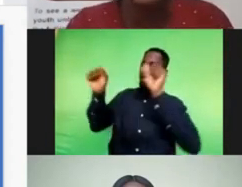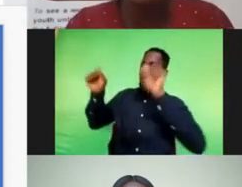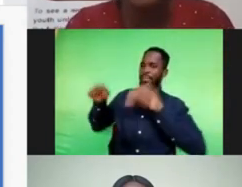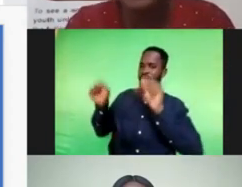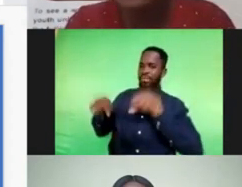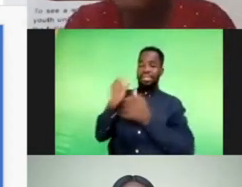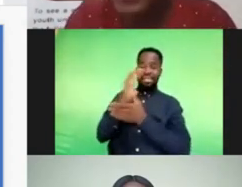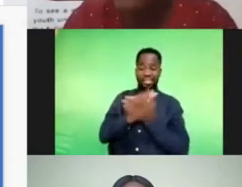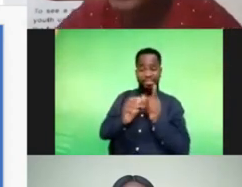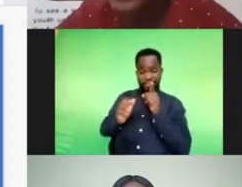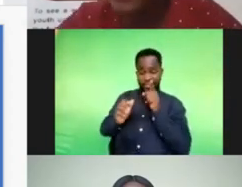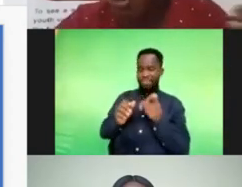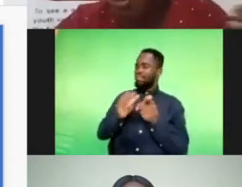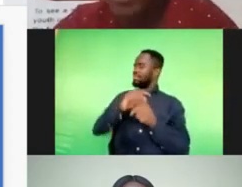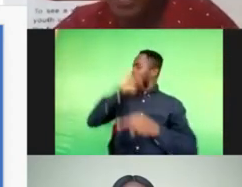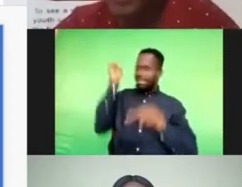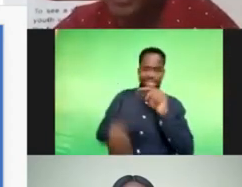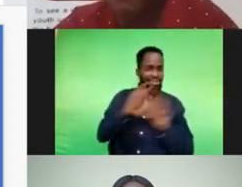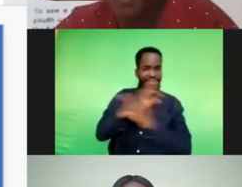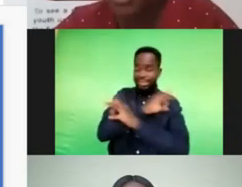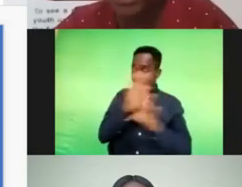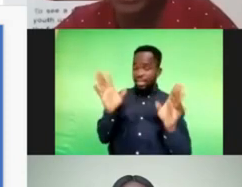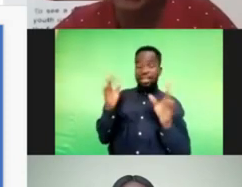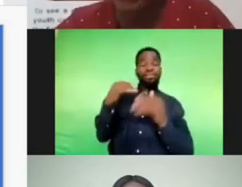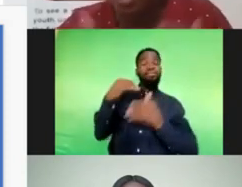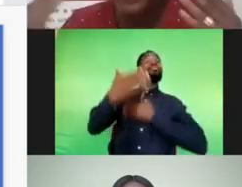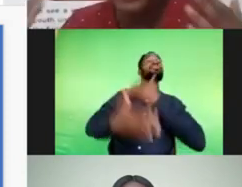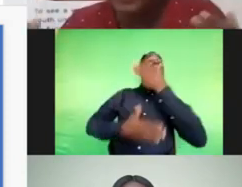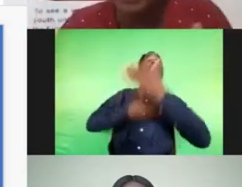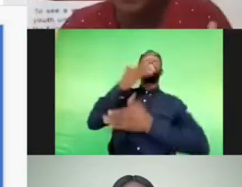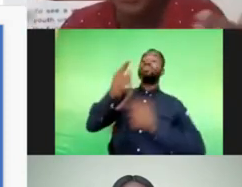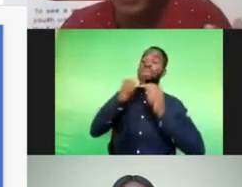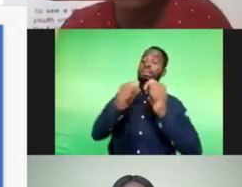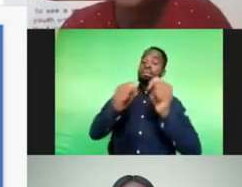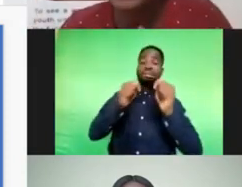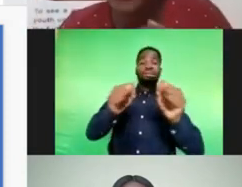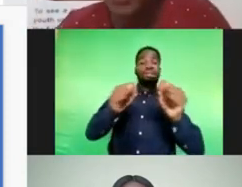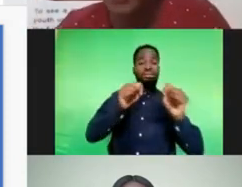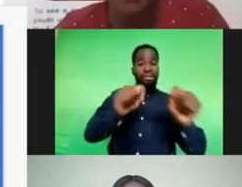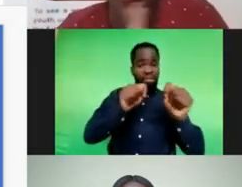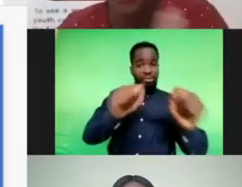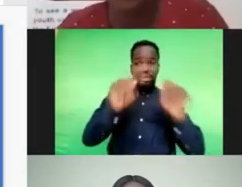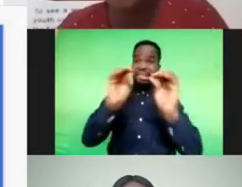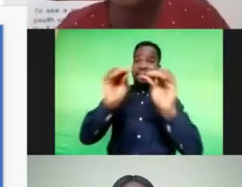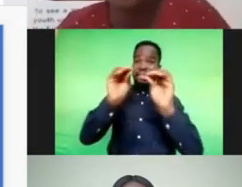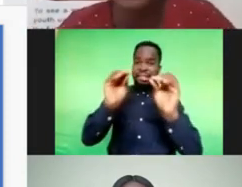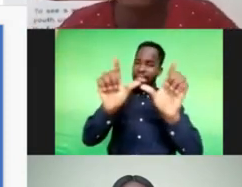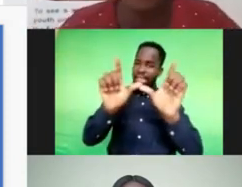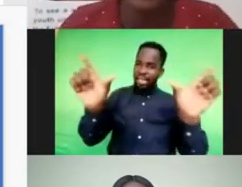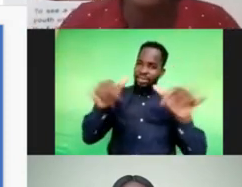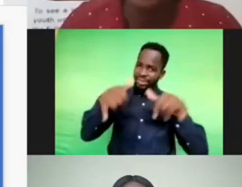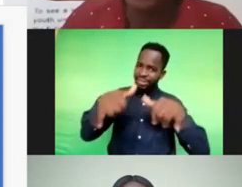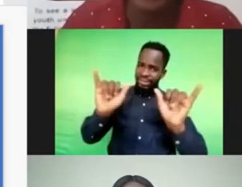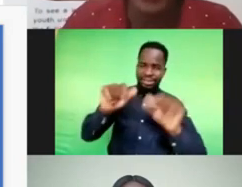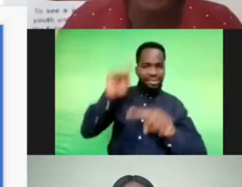completely nonverbal, even after a long-term intervention in speech and language. They still don't